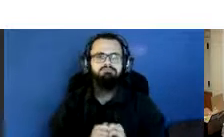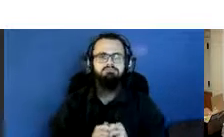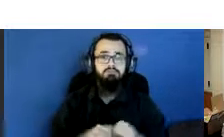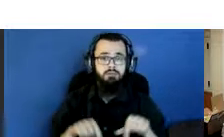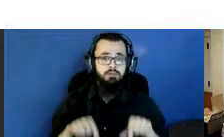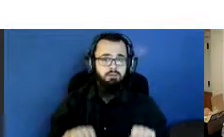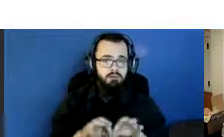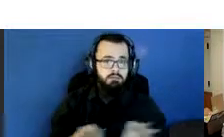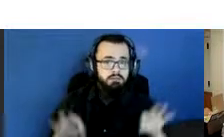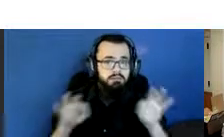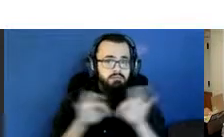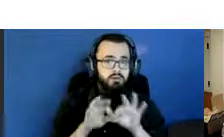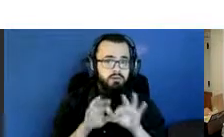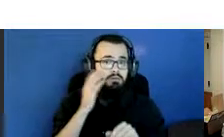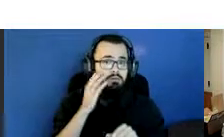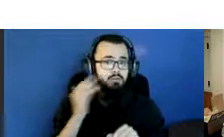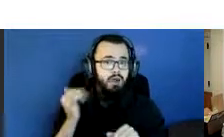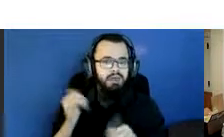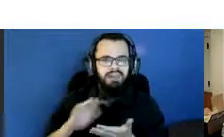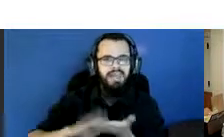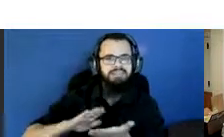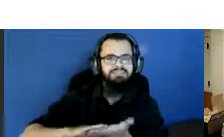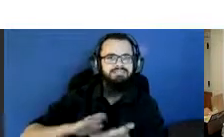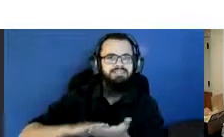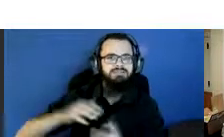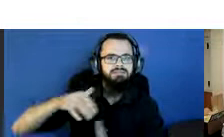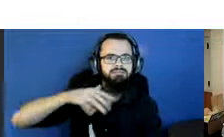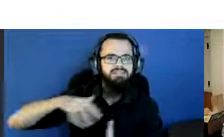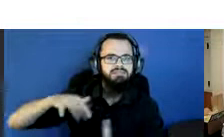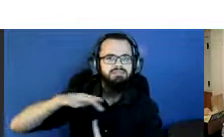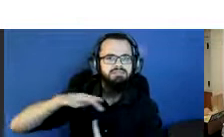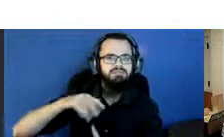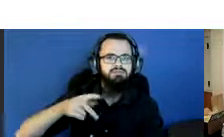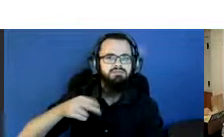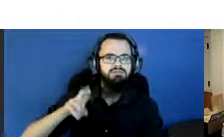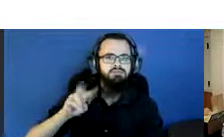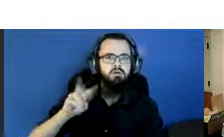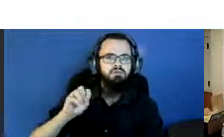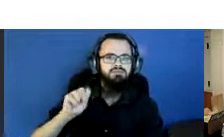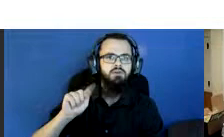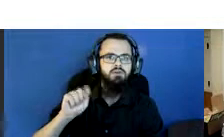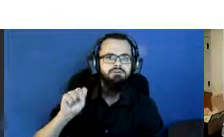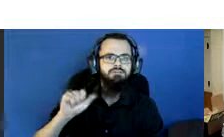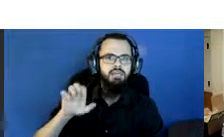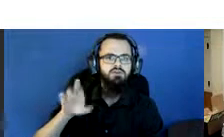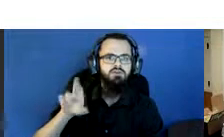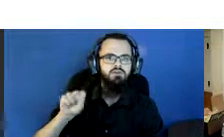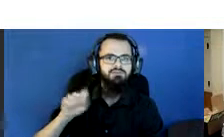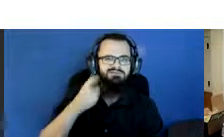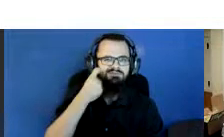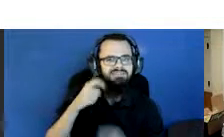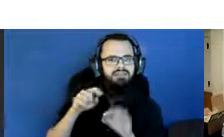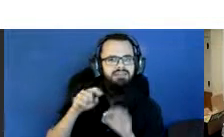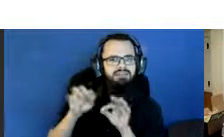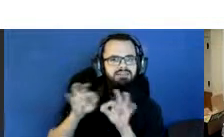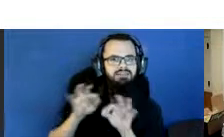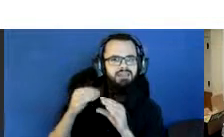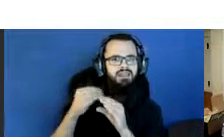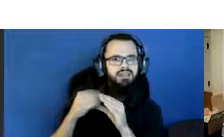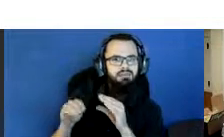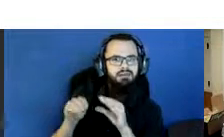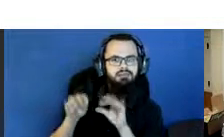the context of some of our academic spaces, as Provost Sayers outlined in a recent email, is being able to identify